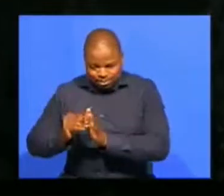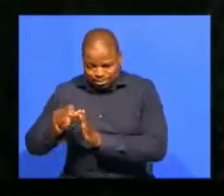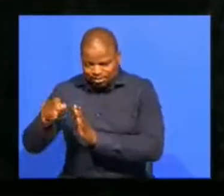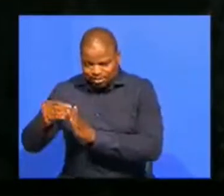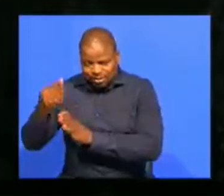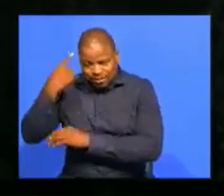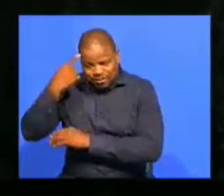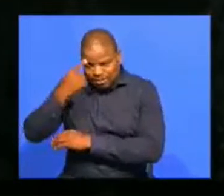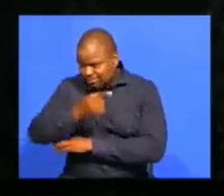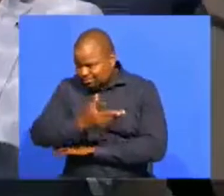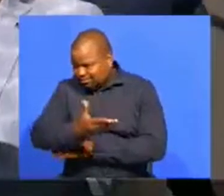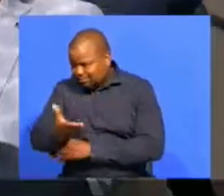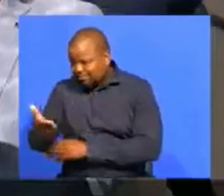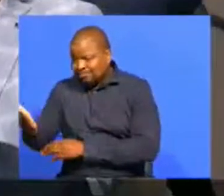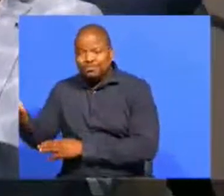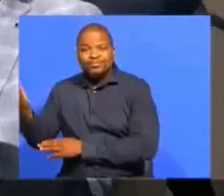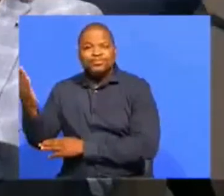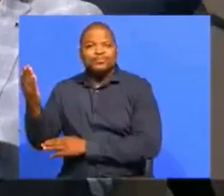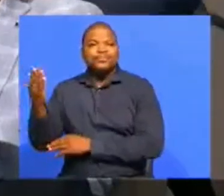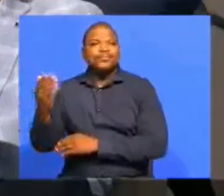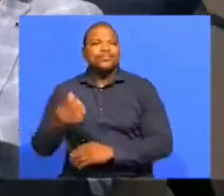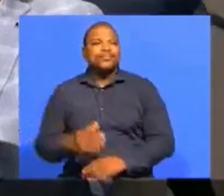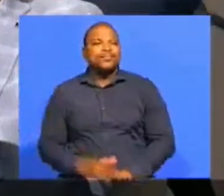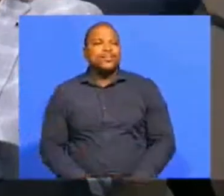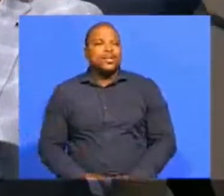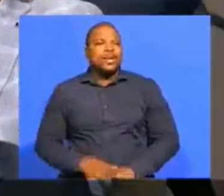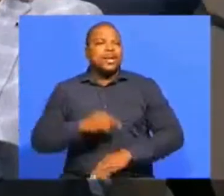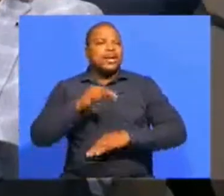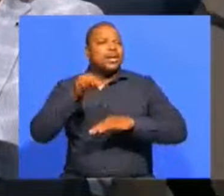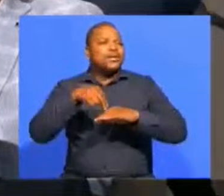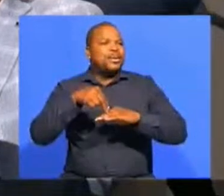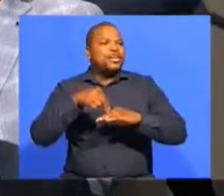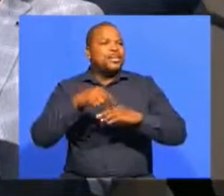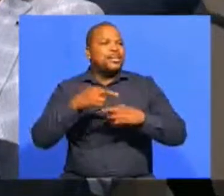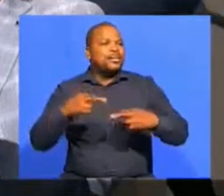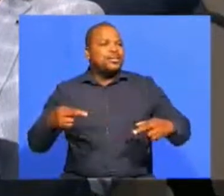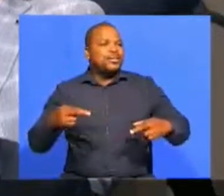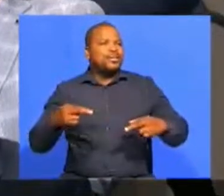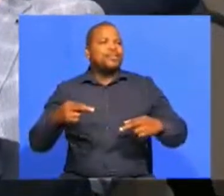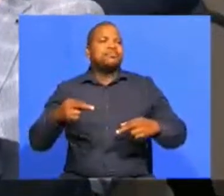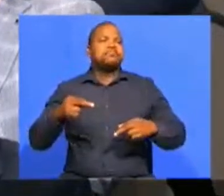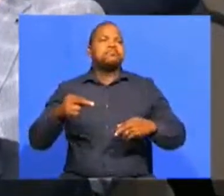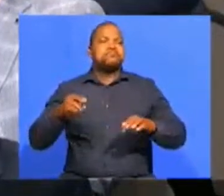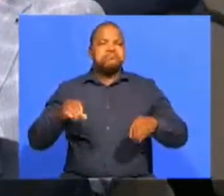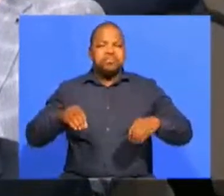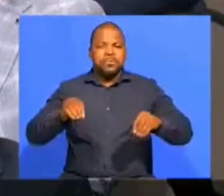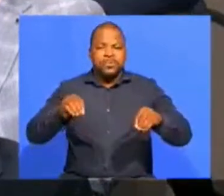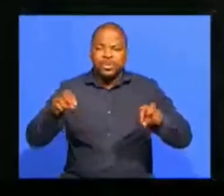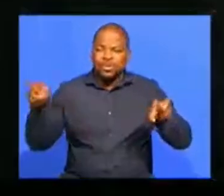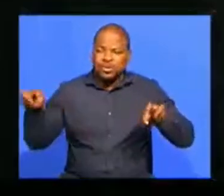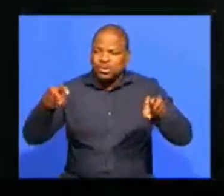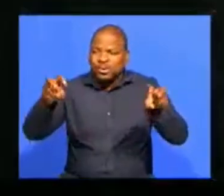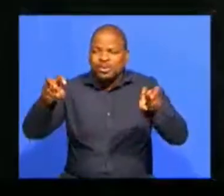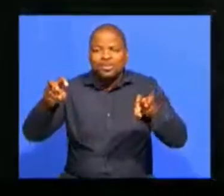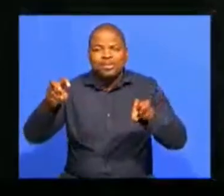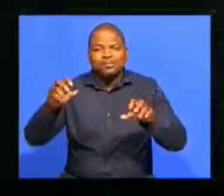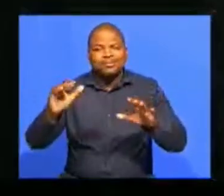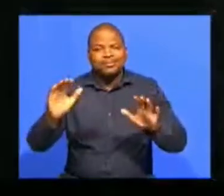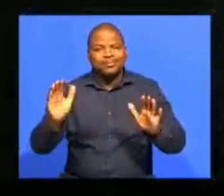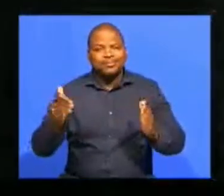them. When you talk of our natural assets, our beaches, the tourism we get from